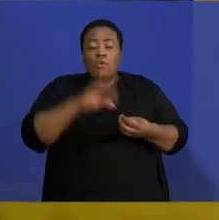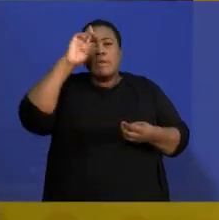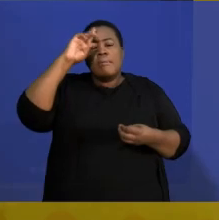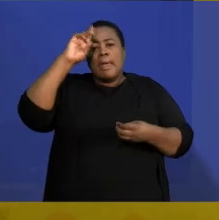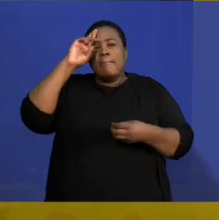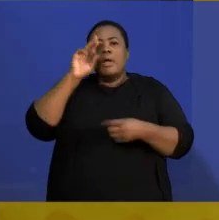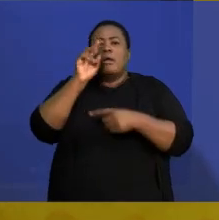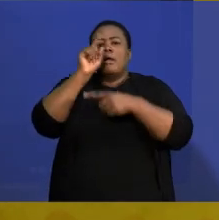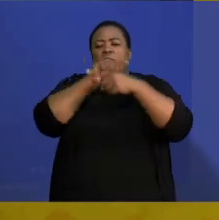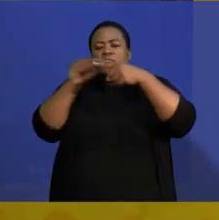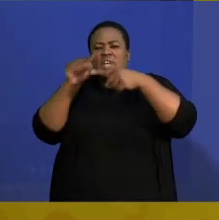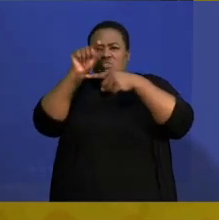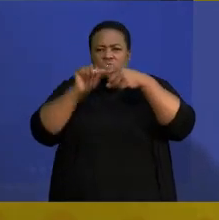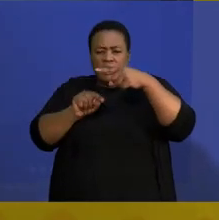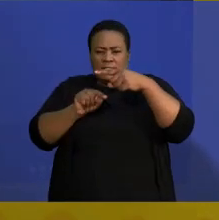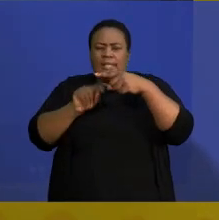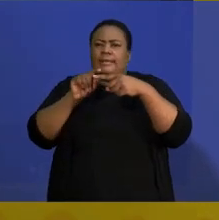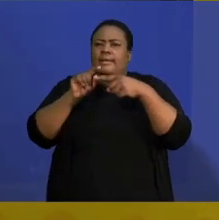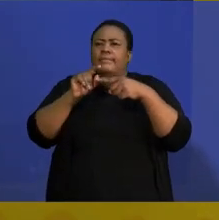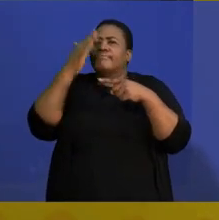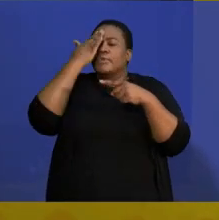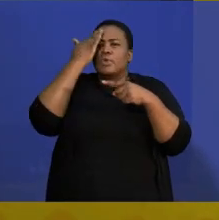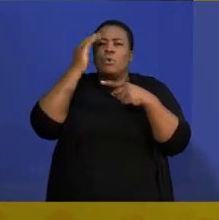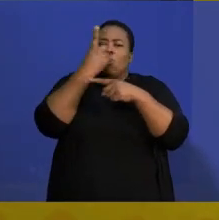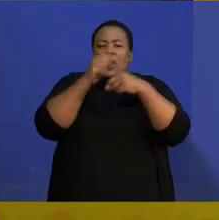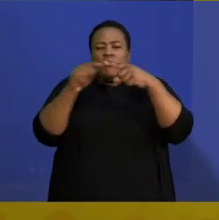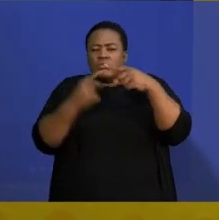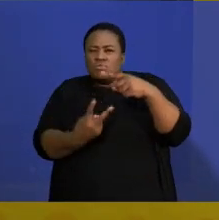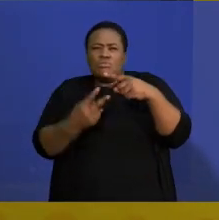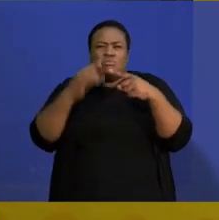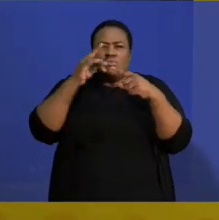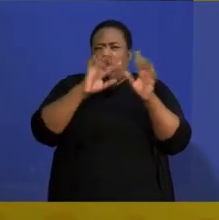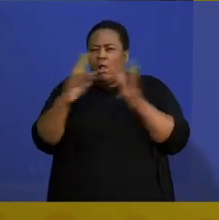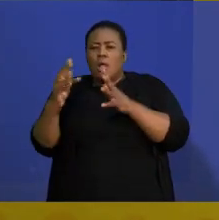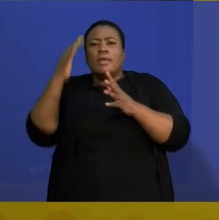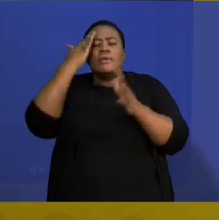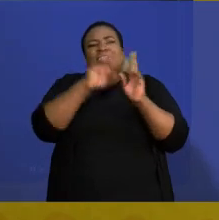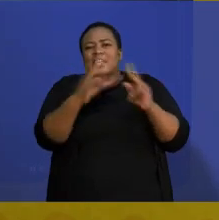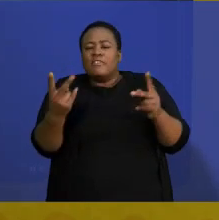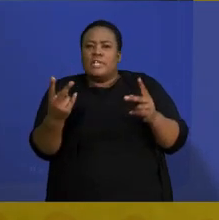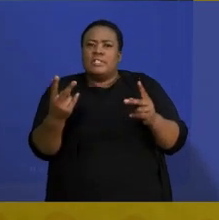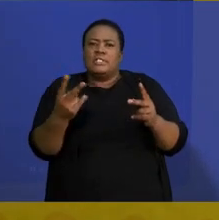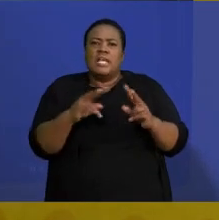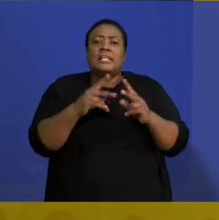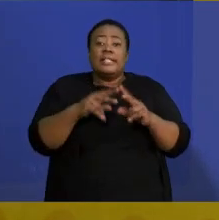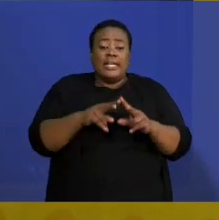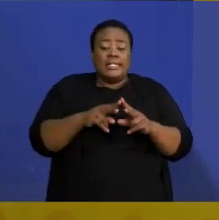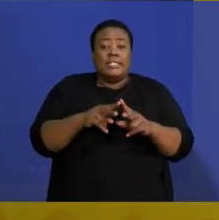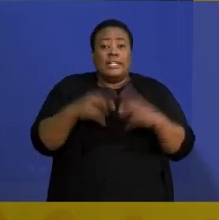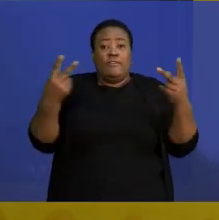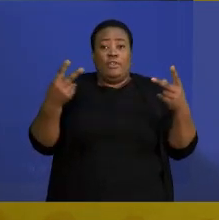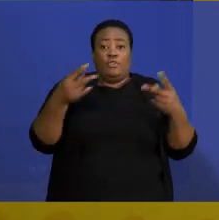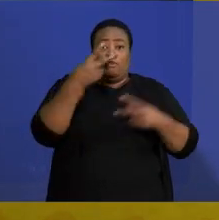factorizing, you know we have different types of factorizing. It's your difference of two squares. It's factorizing a trinomial.